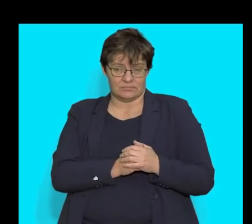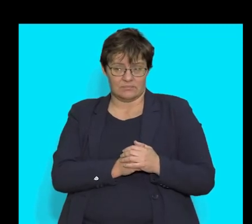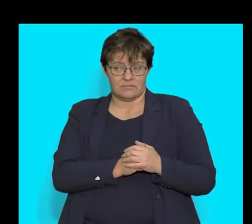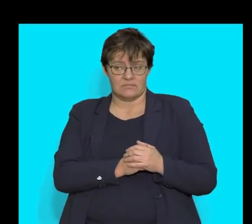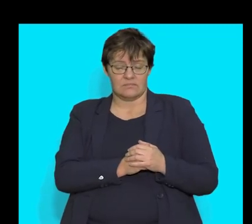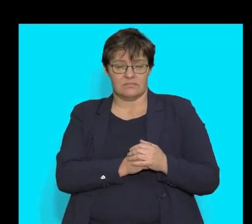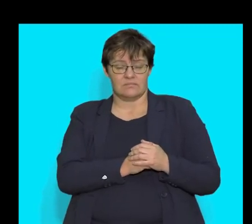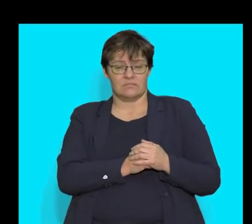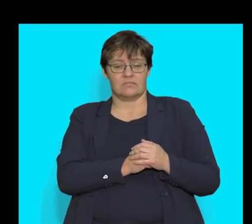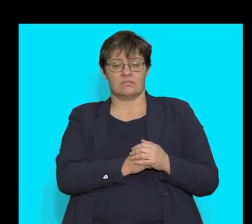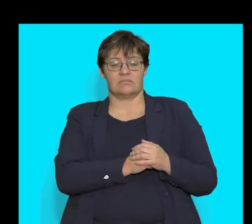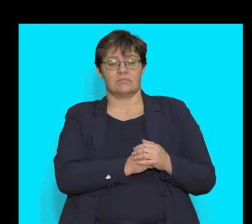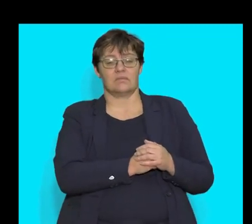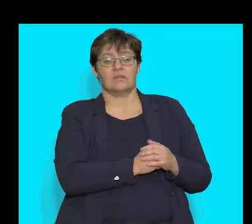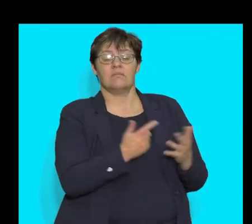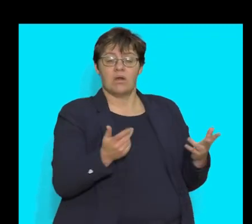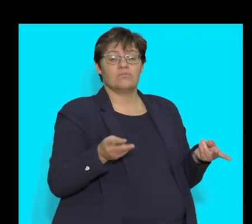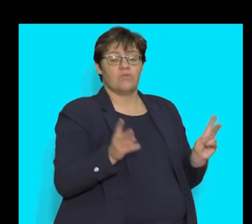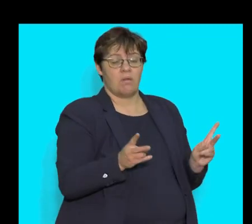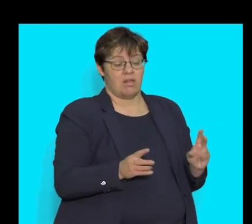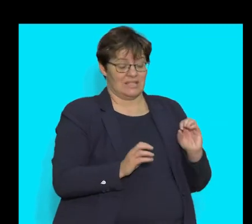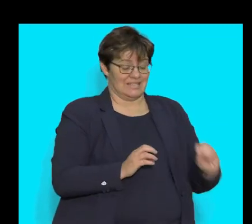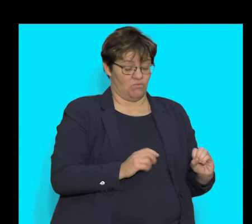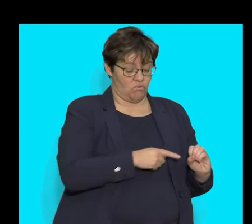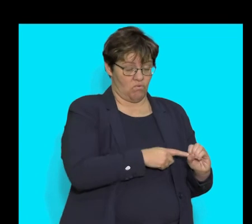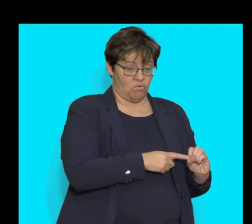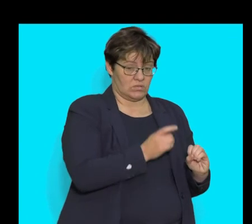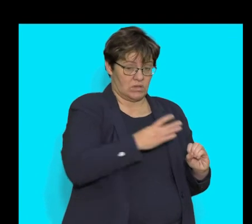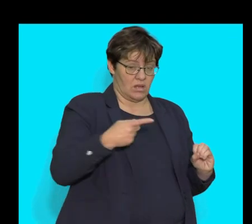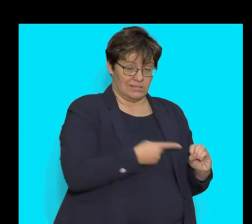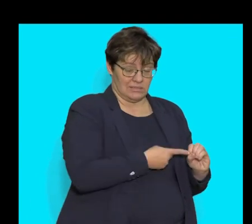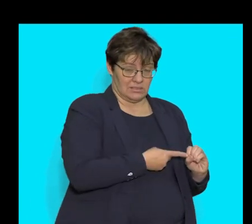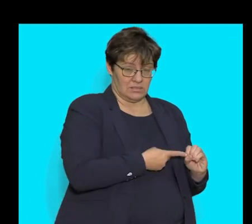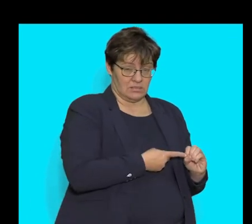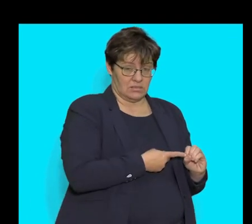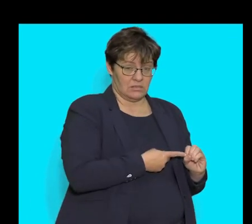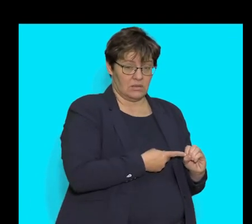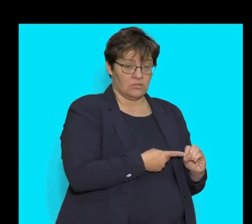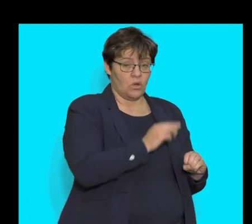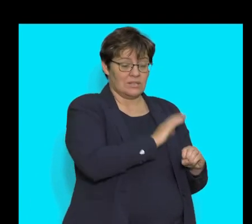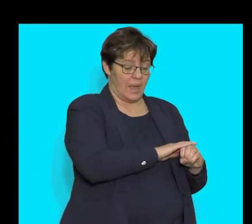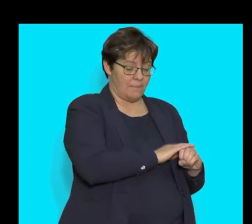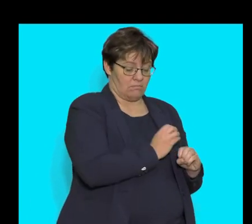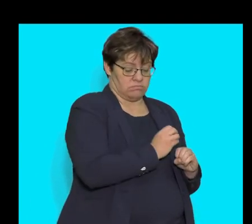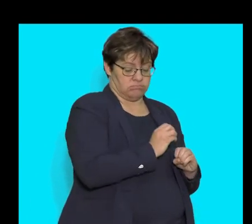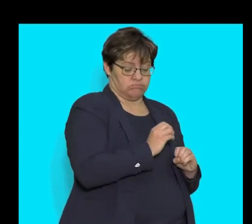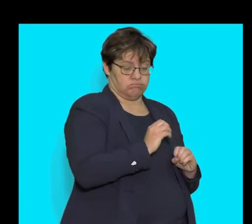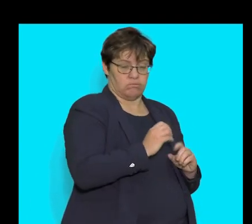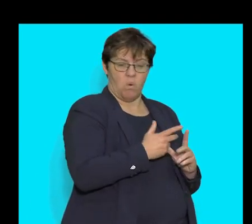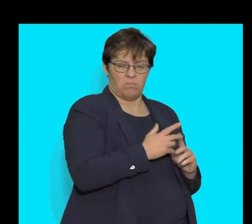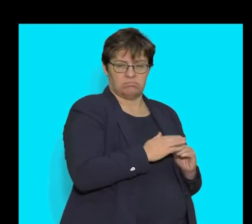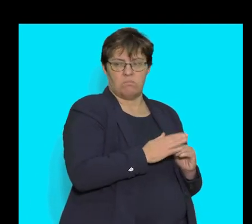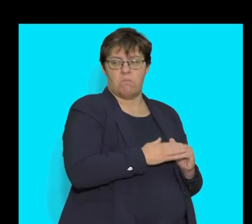So the velocity originally was 0, and it's getting, in time, it's getting more and